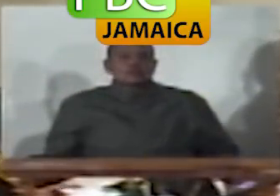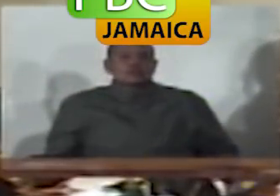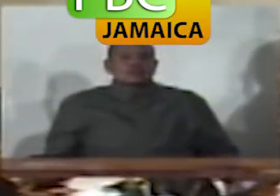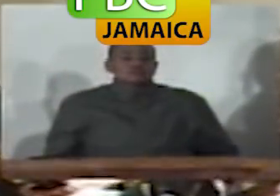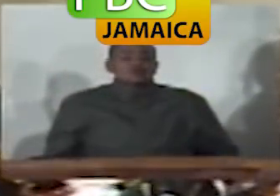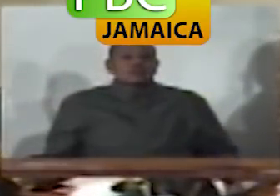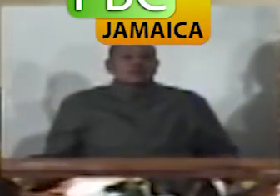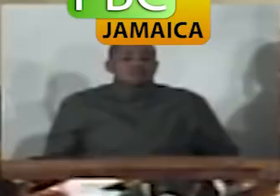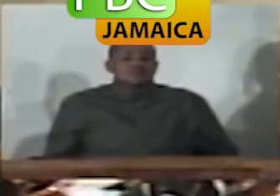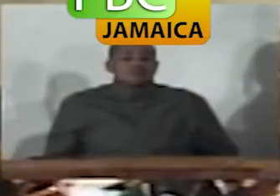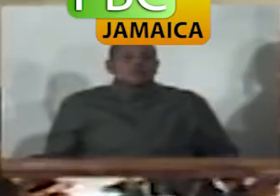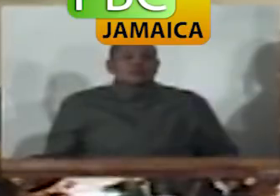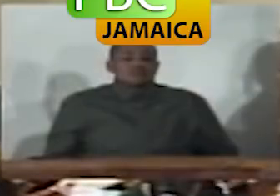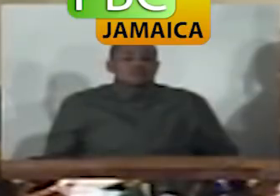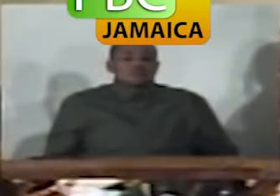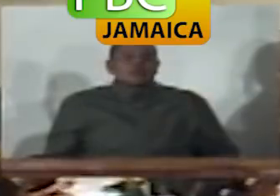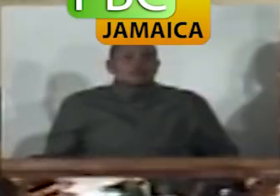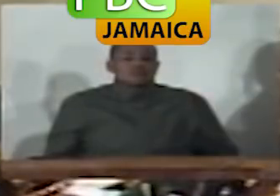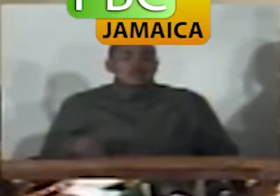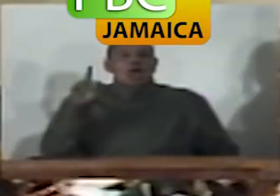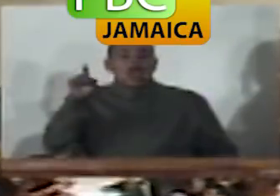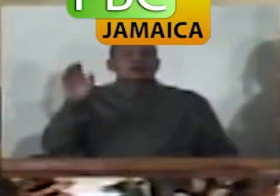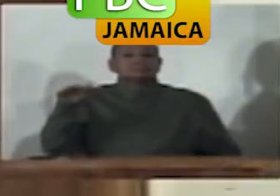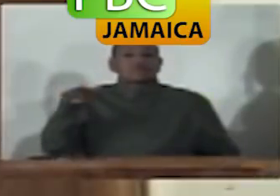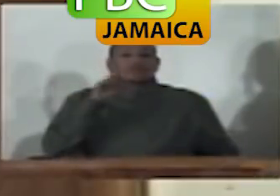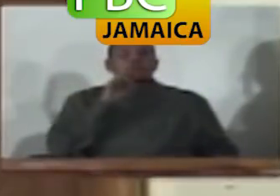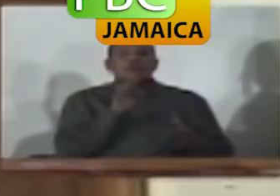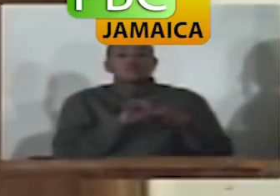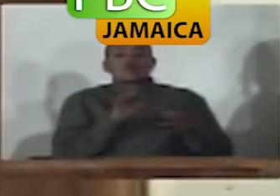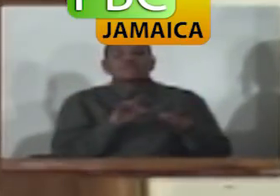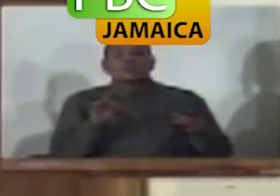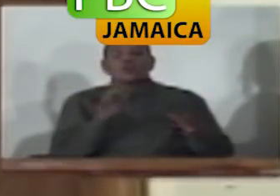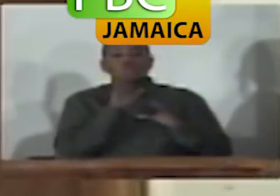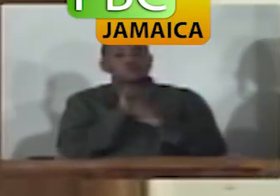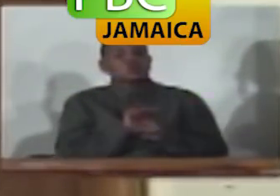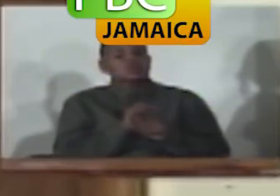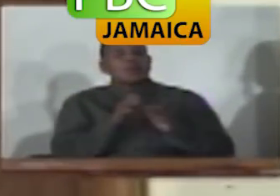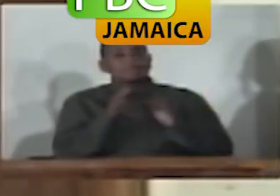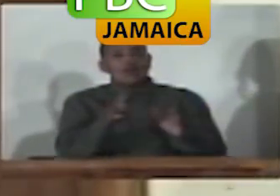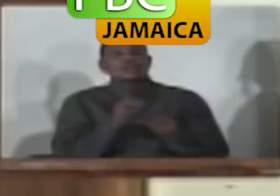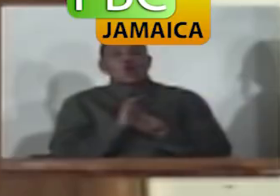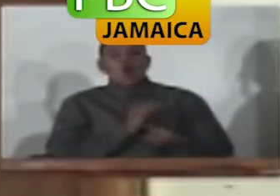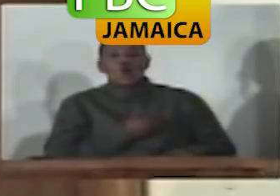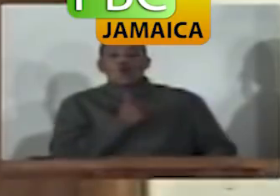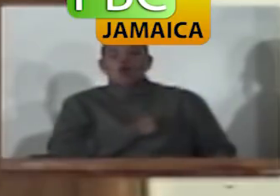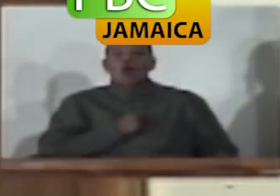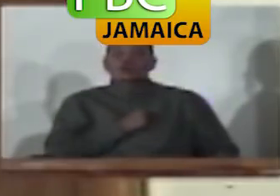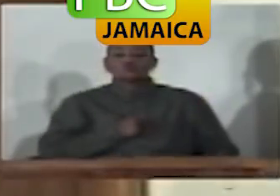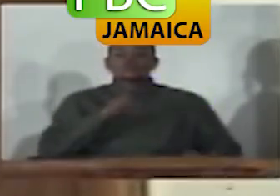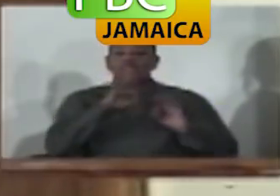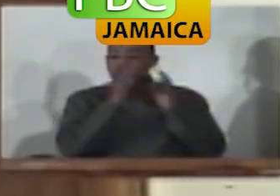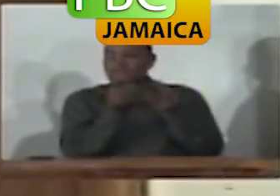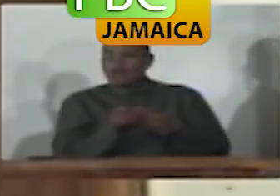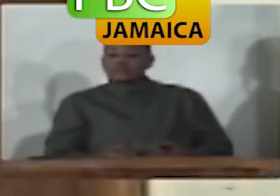noted that the Greater Infrastructure Development Program, which will replace the Major Infrastructural Development Program, to focus